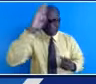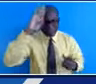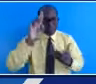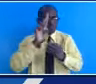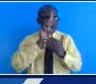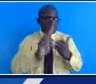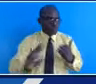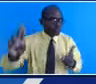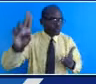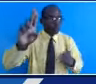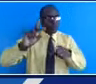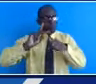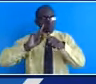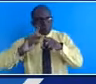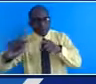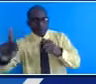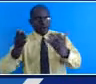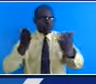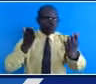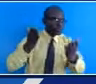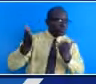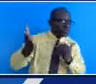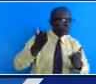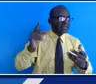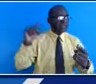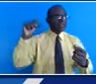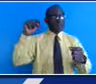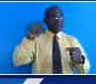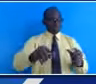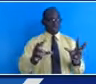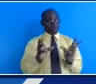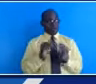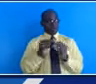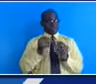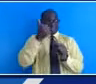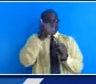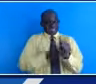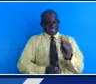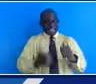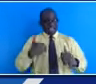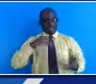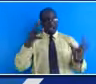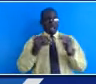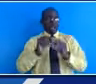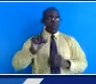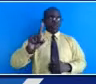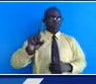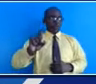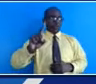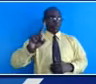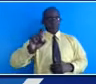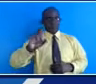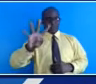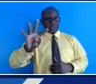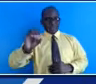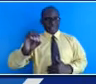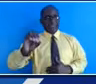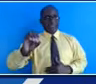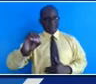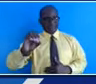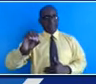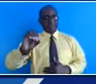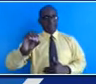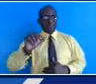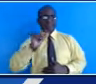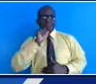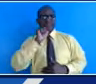140 non-for-profits, and our goal is to always remind stakeholders that non-for-profits are economic engines. They create jobs, they bring in revenue,